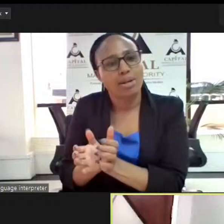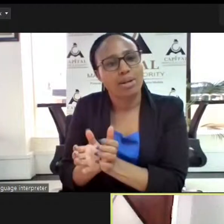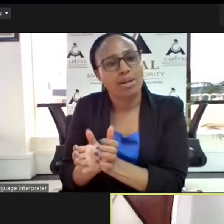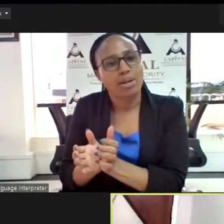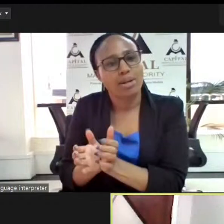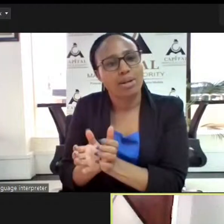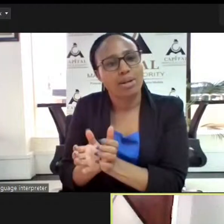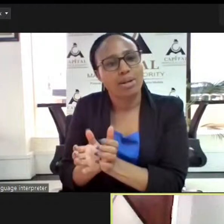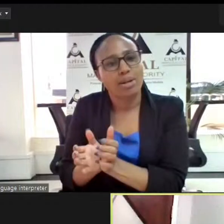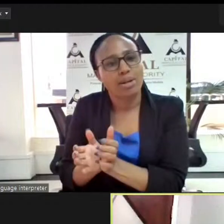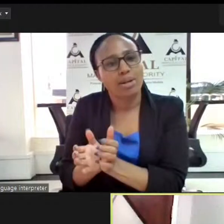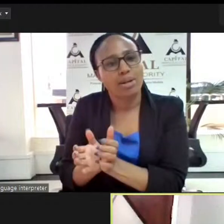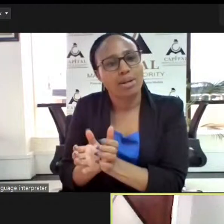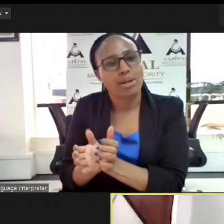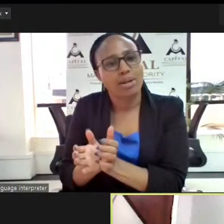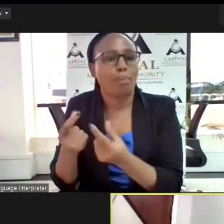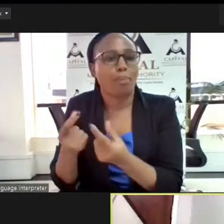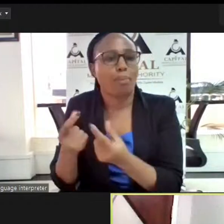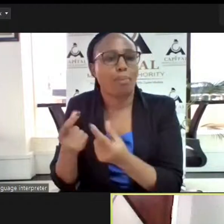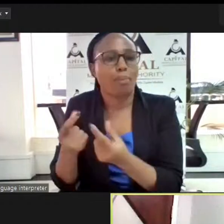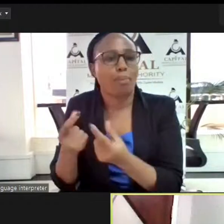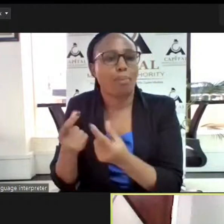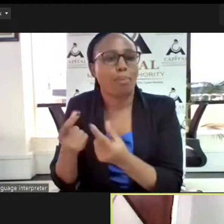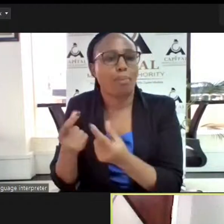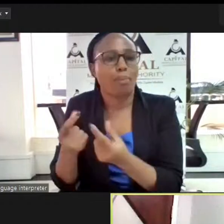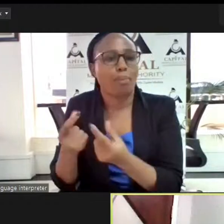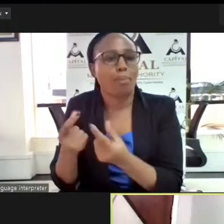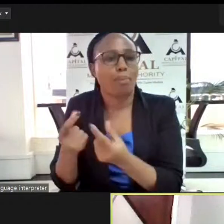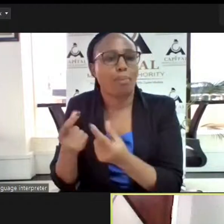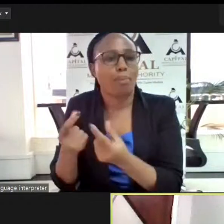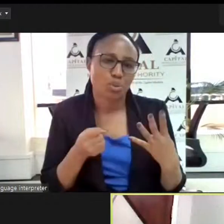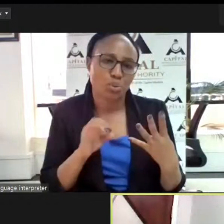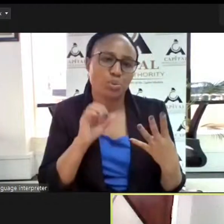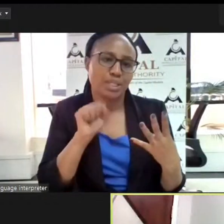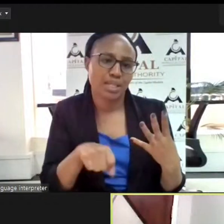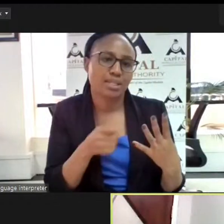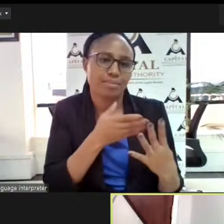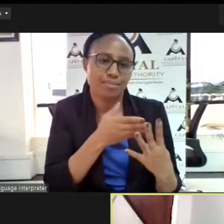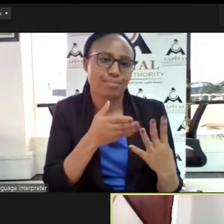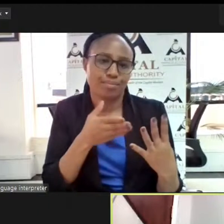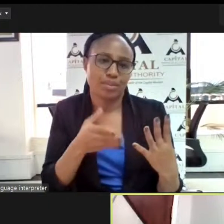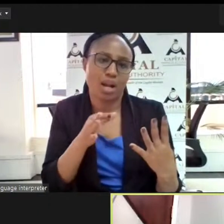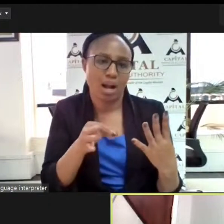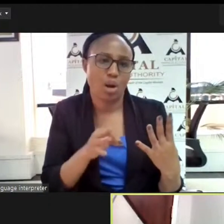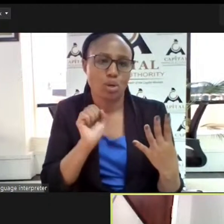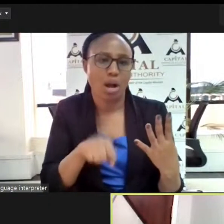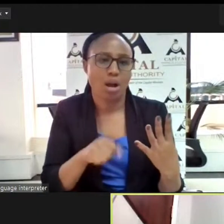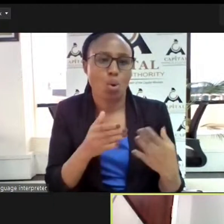group as well. Yeah. So those are the different accounts you can open.